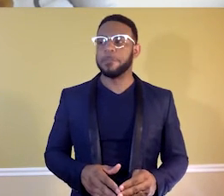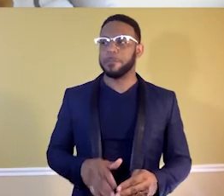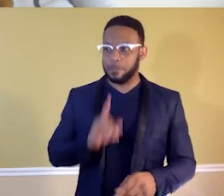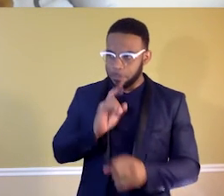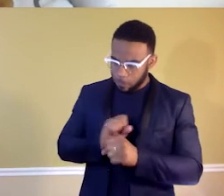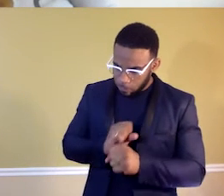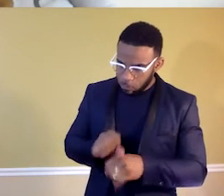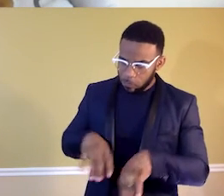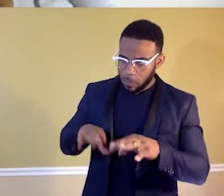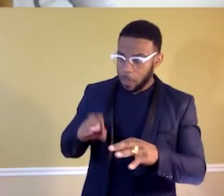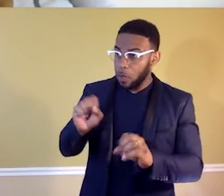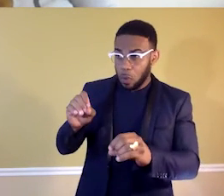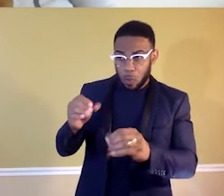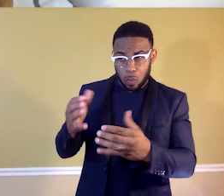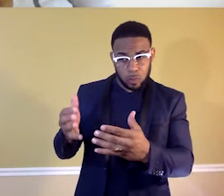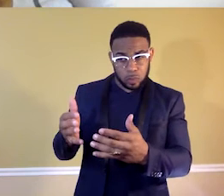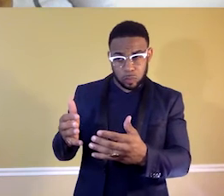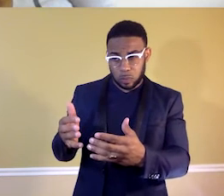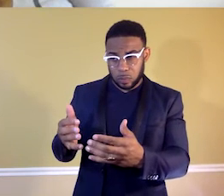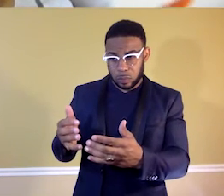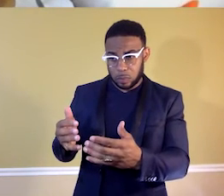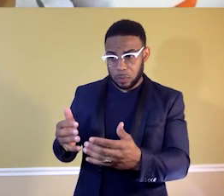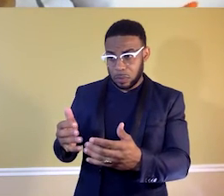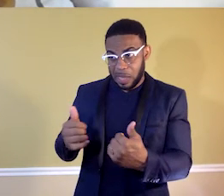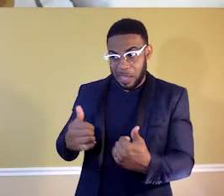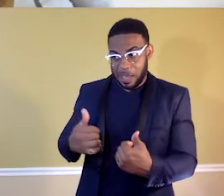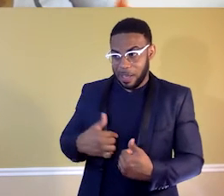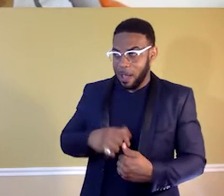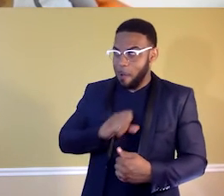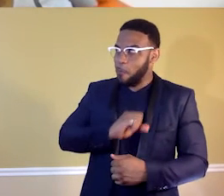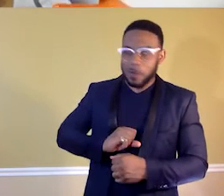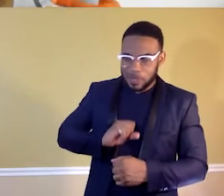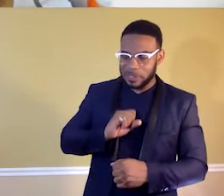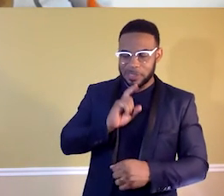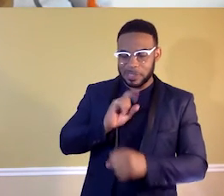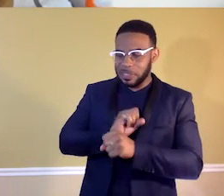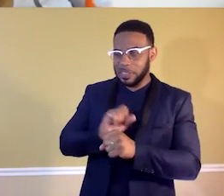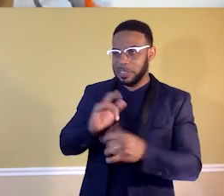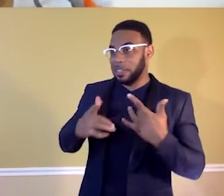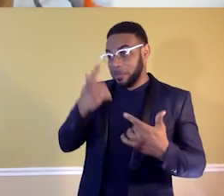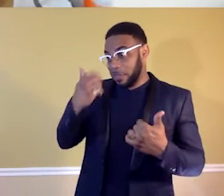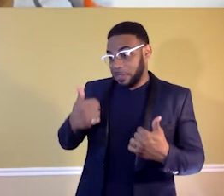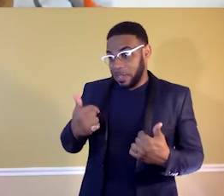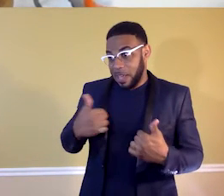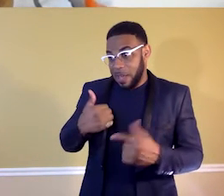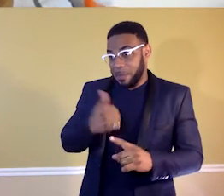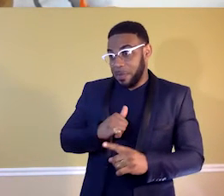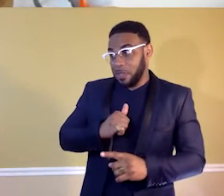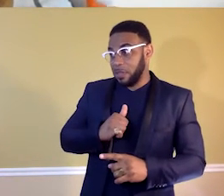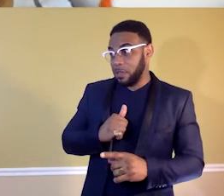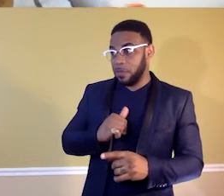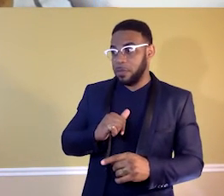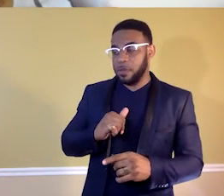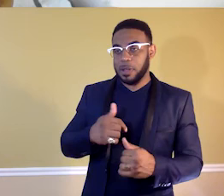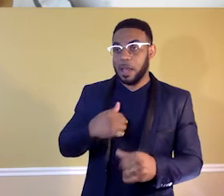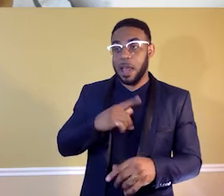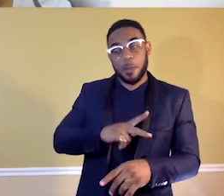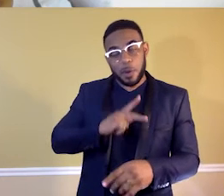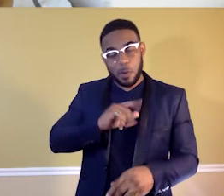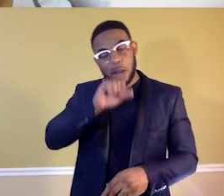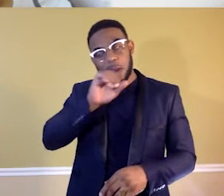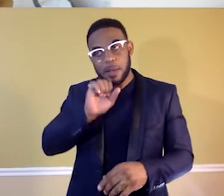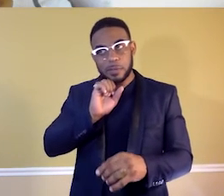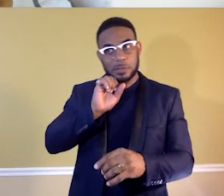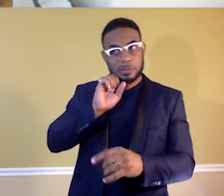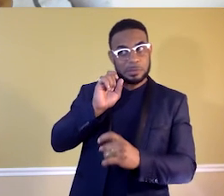Absolutely, absolutely. So, and I'm super excited because I I personally would love